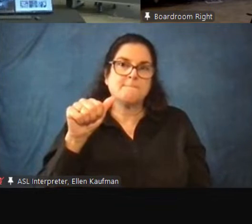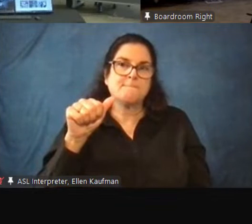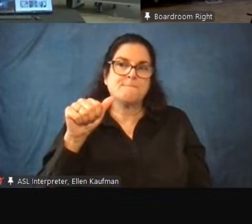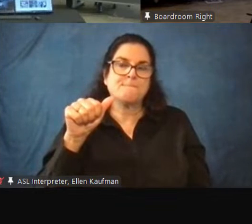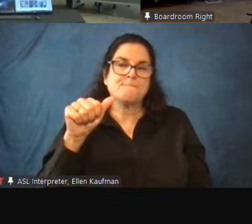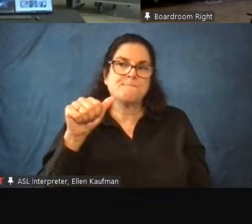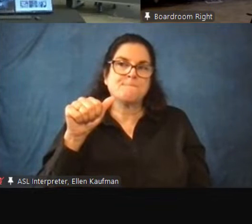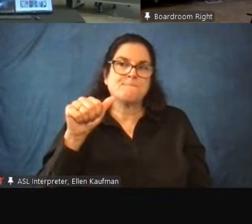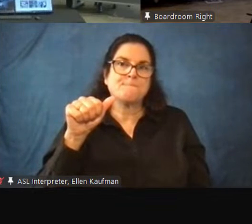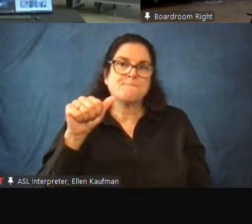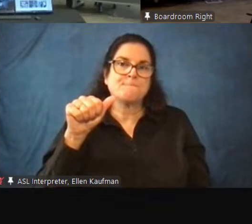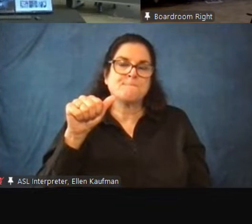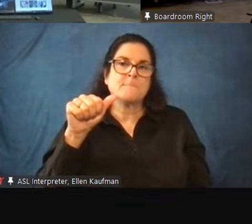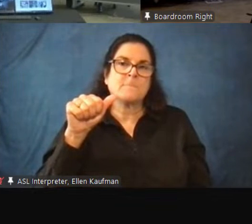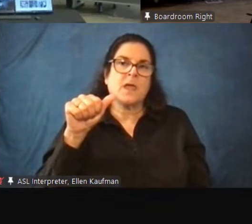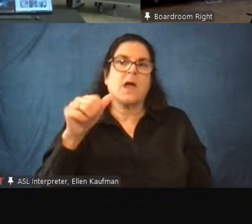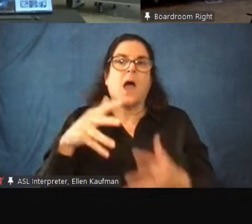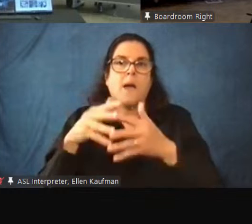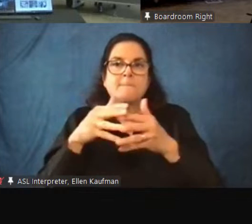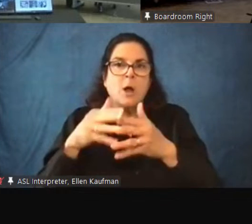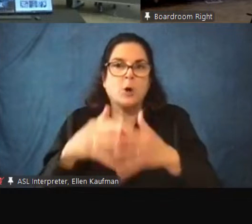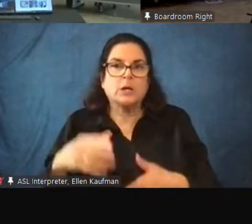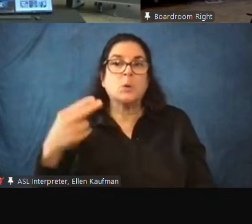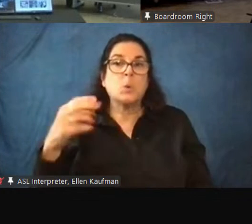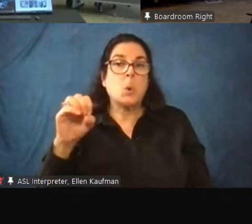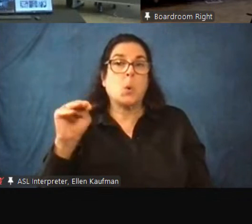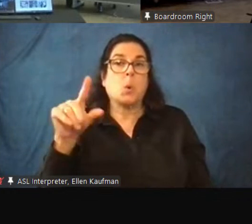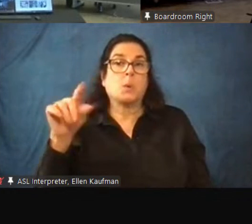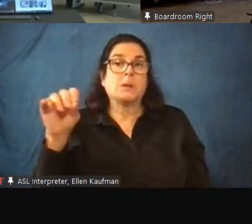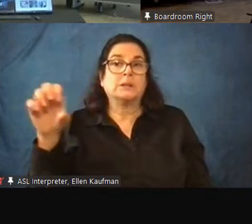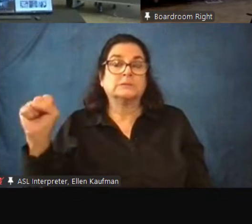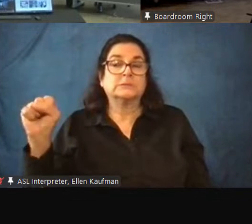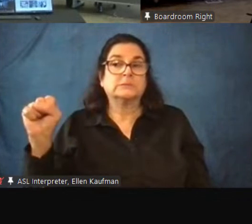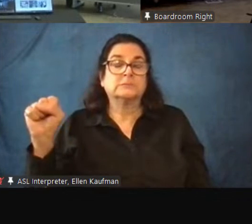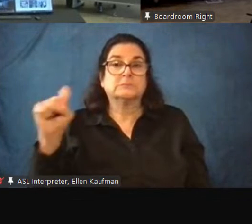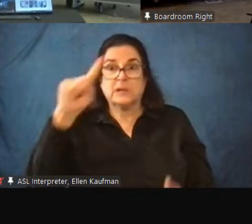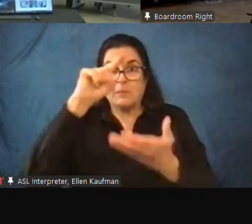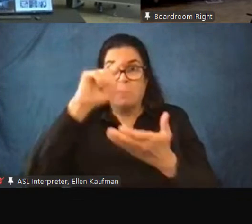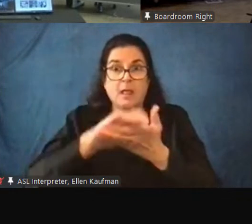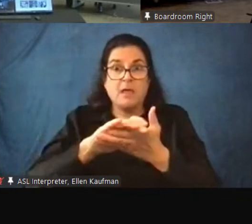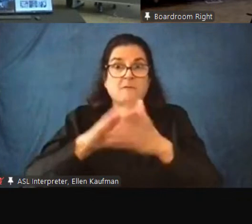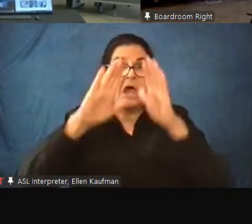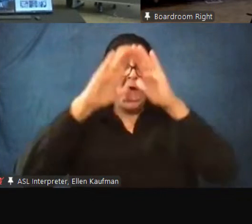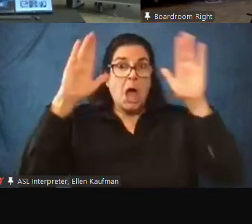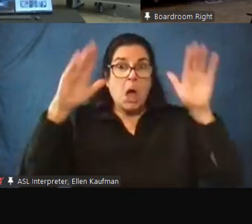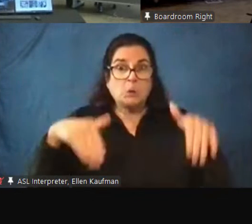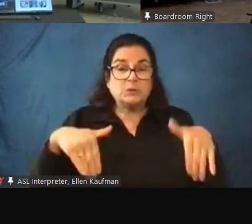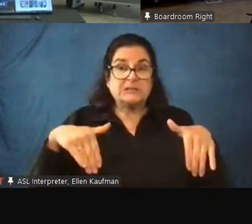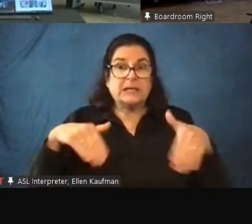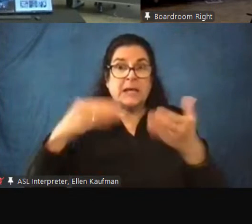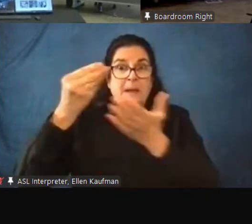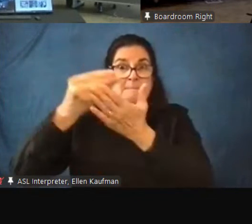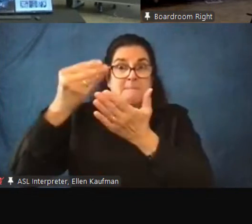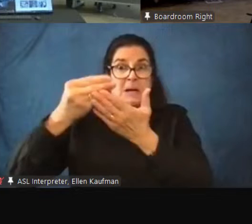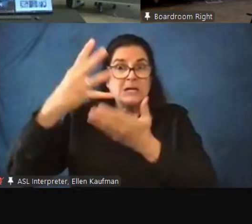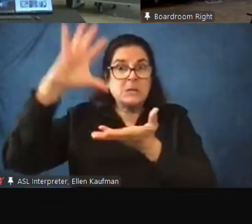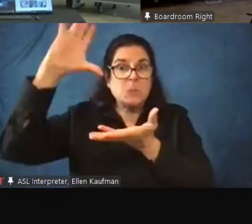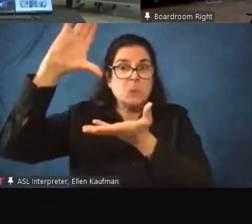And what I've seen over the years is the divestment in housing, divestment in mental